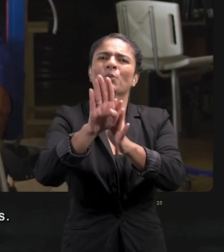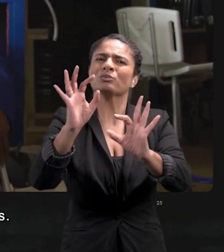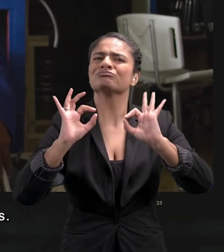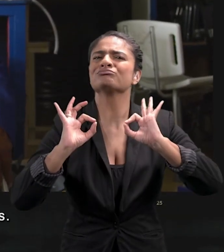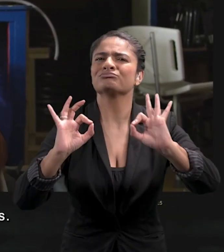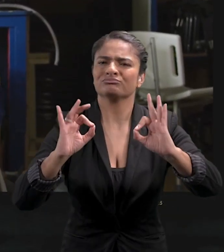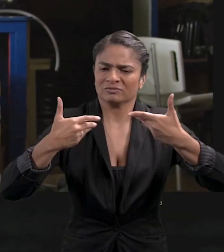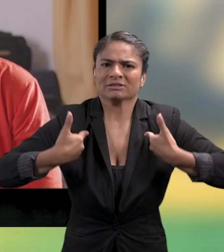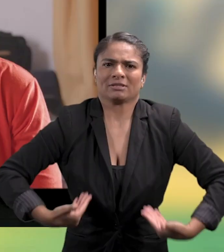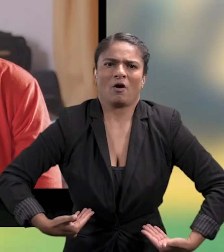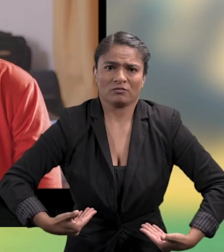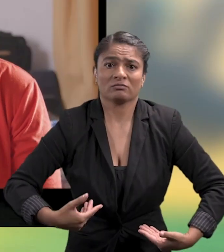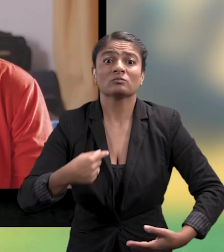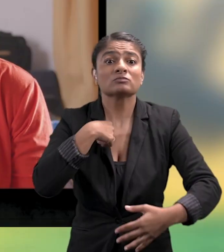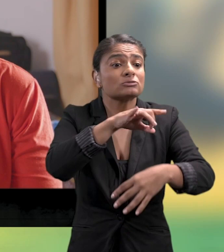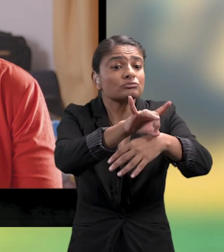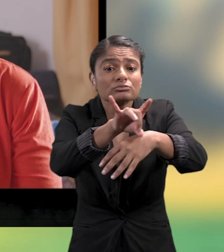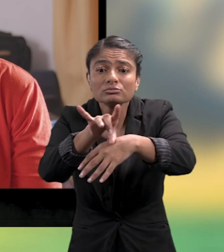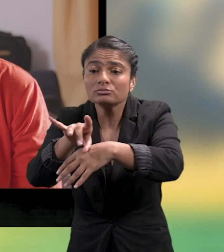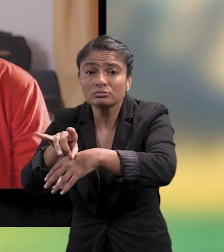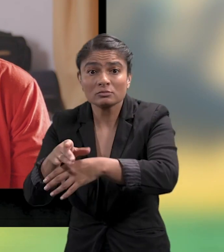version of themselves. Nenka rata go